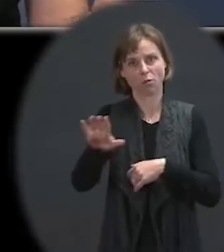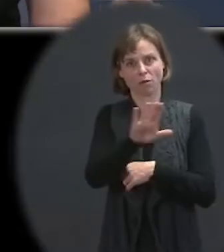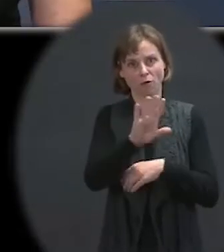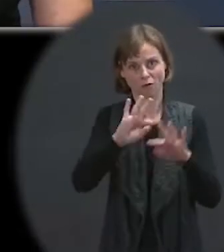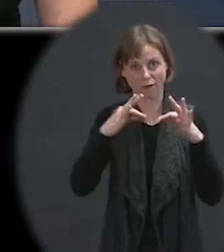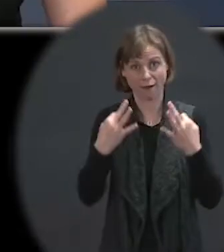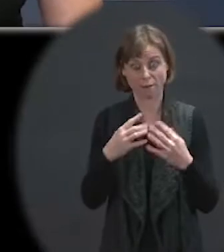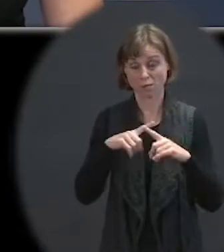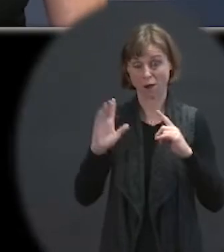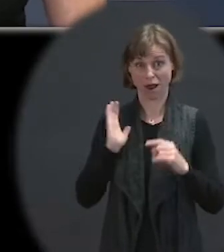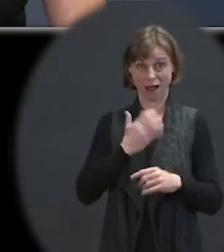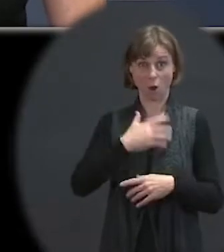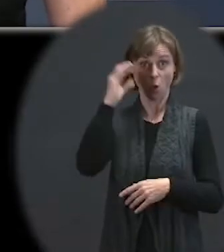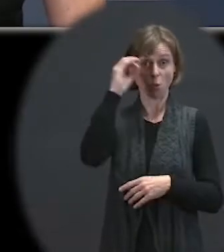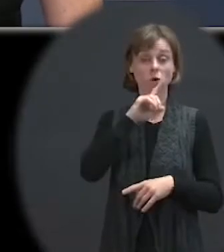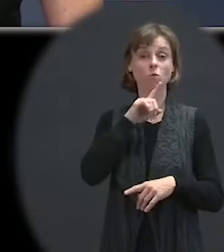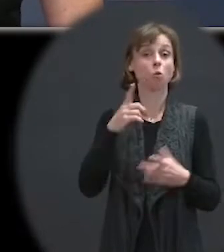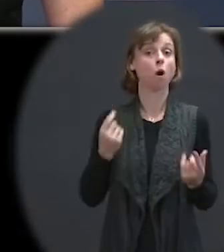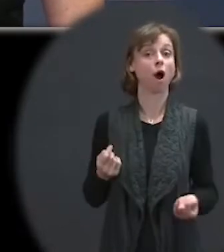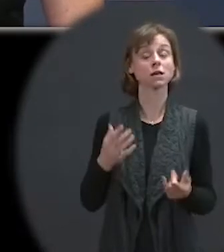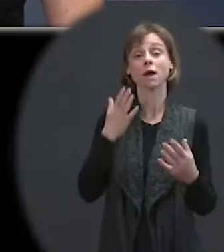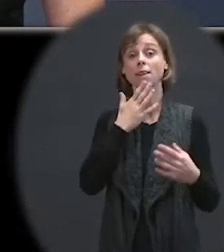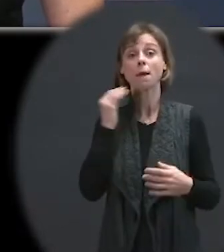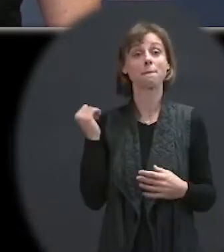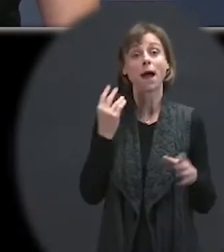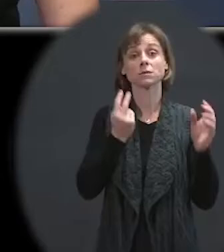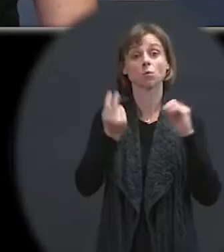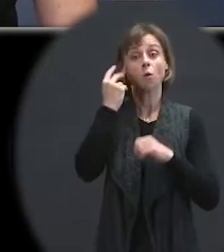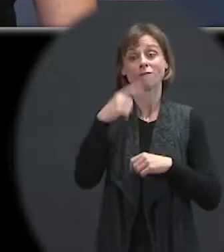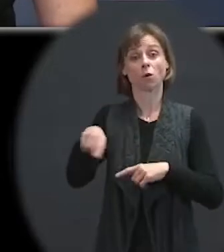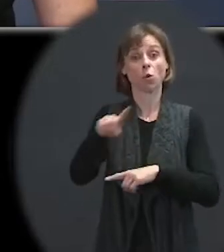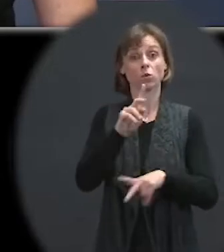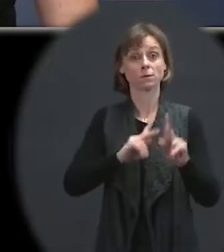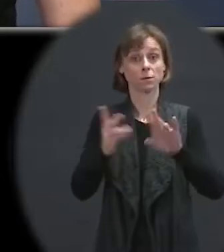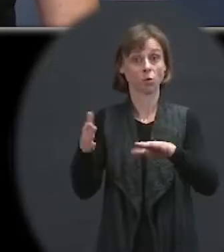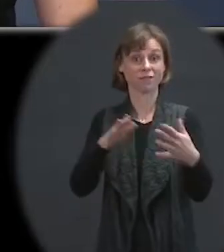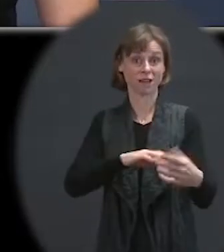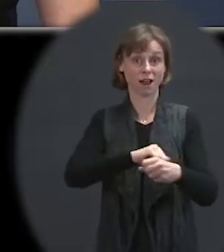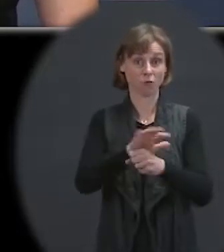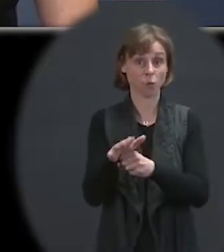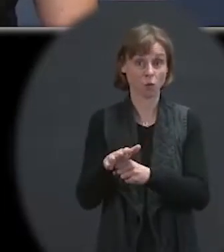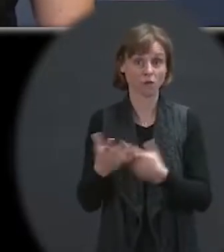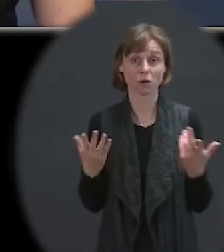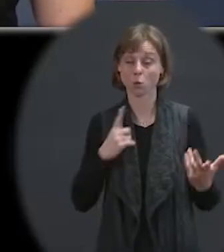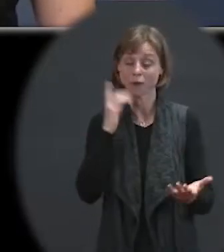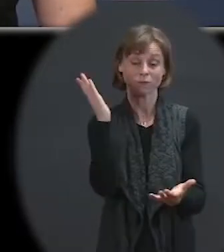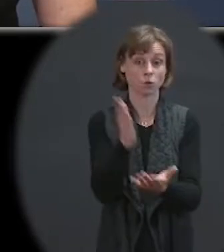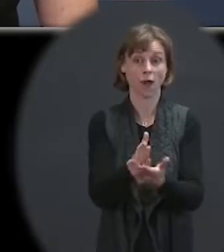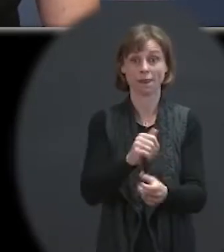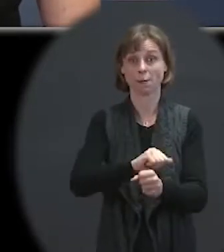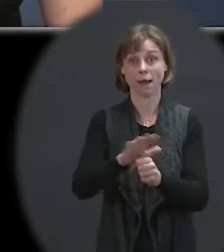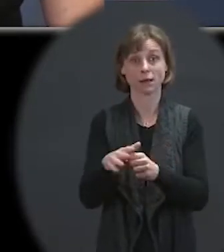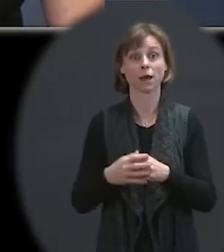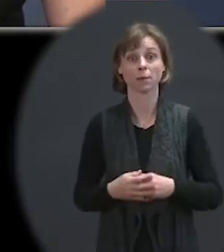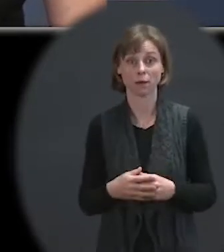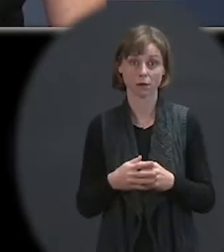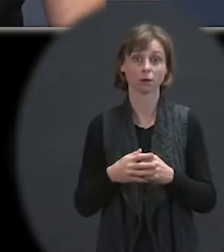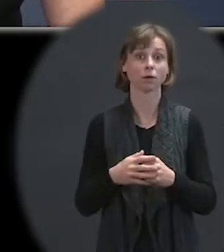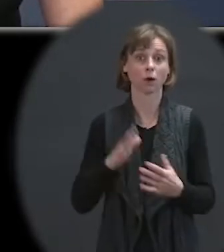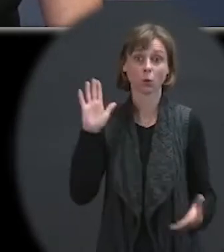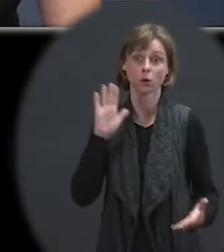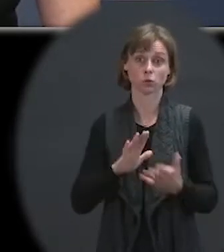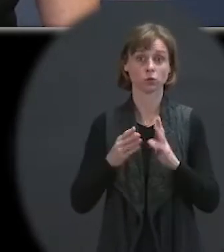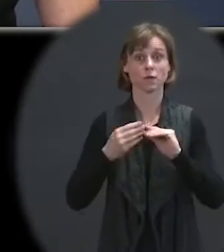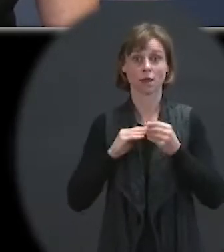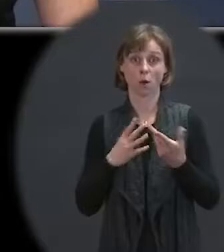view here is that the best memorial we could offer to those who have lost their lives to COVID is to end this pandemic and reduce the number